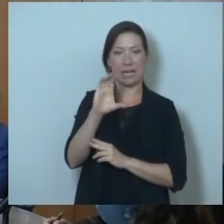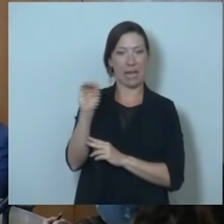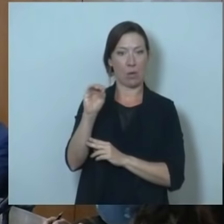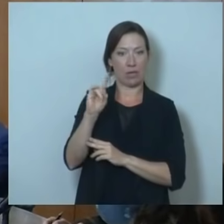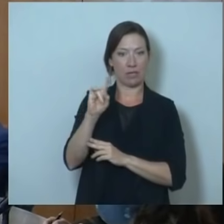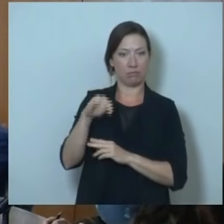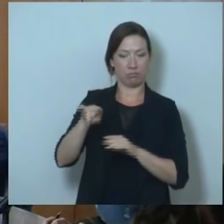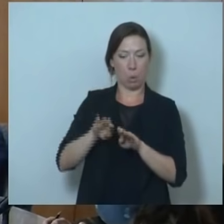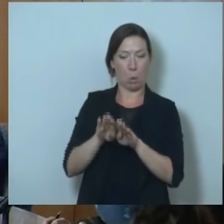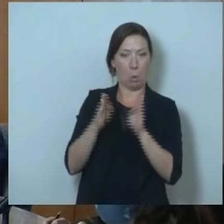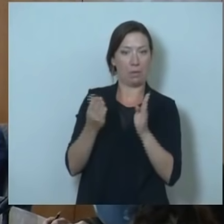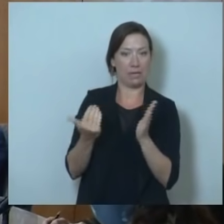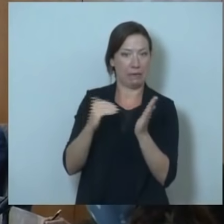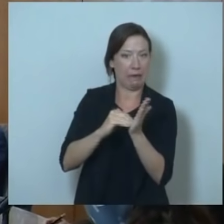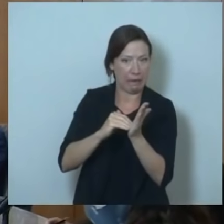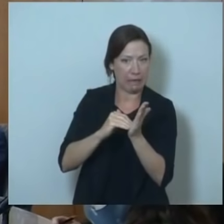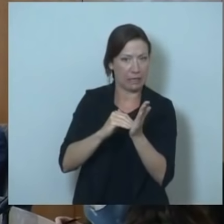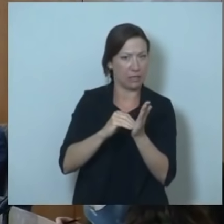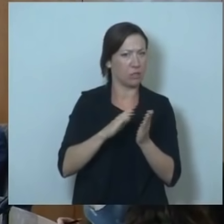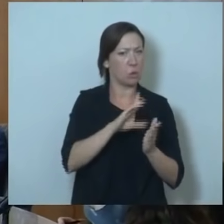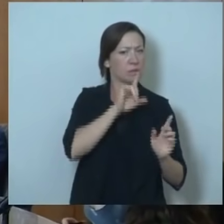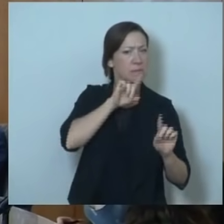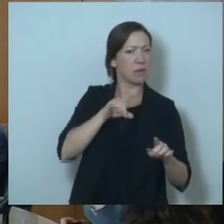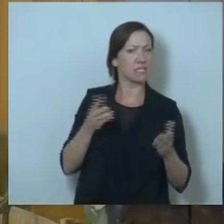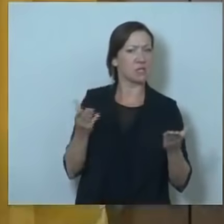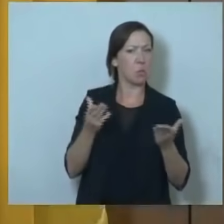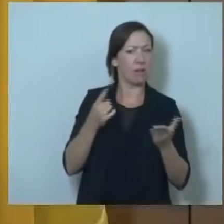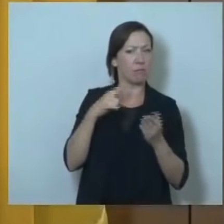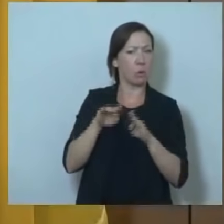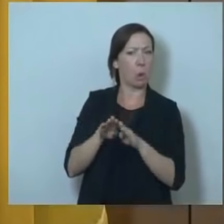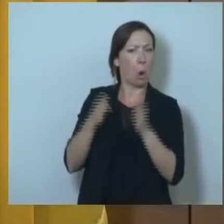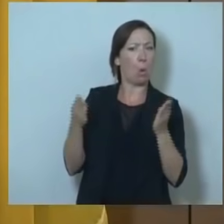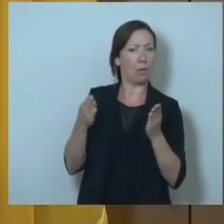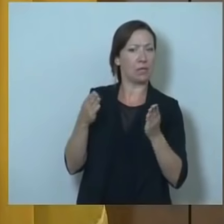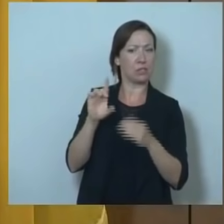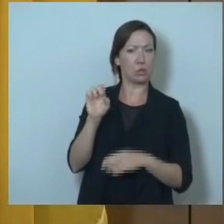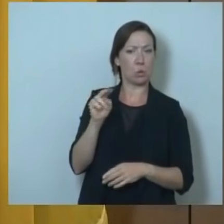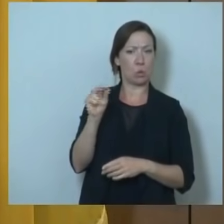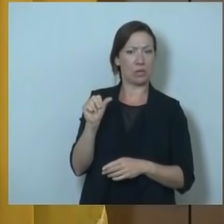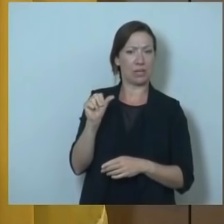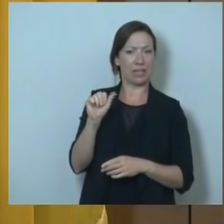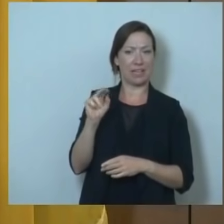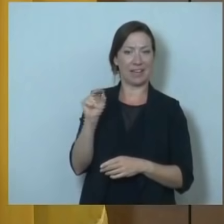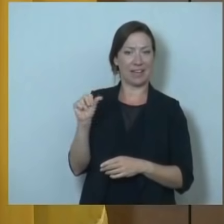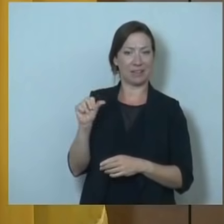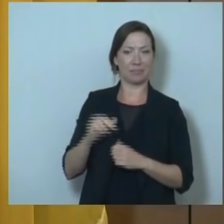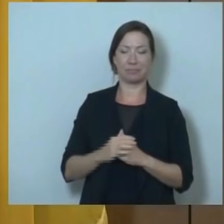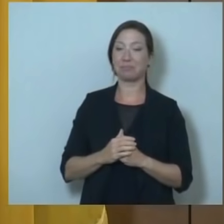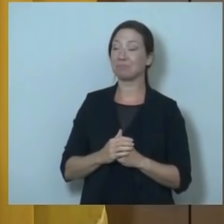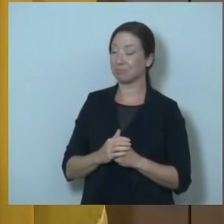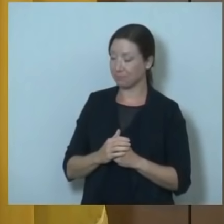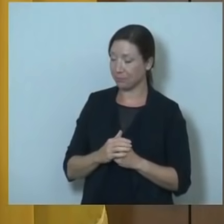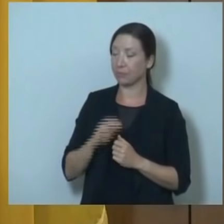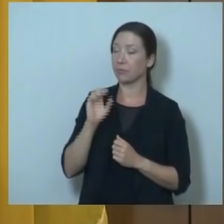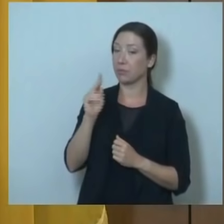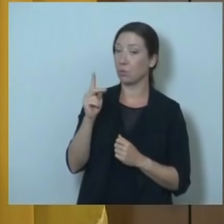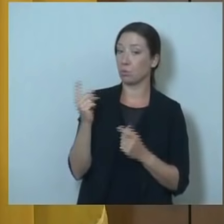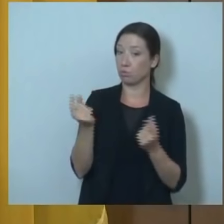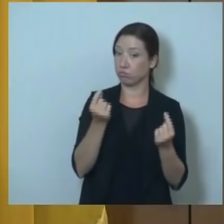the Doñana County area. So what we've been working to do is to tell all these